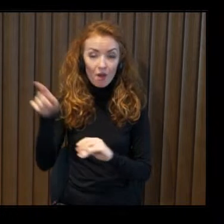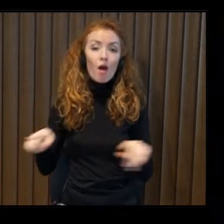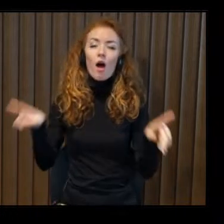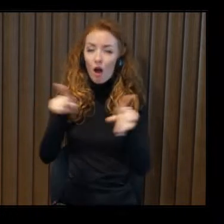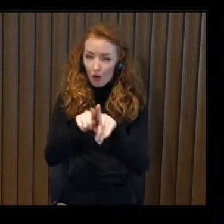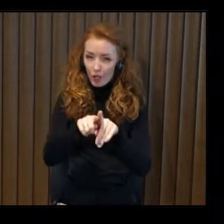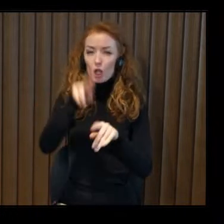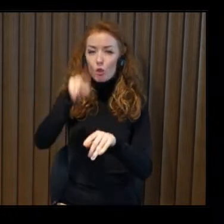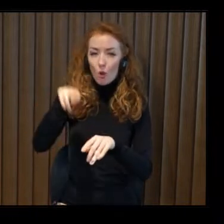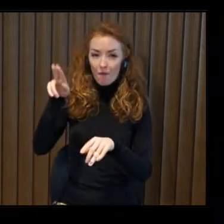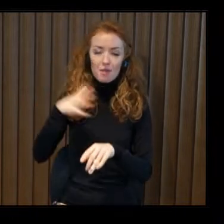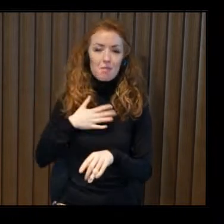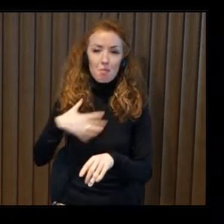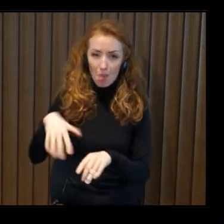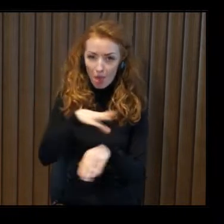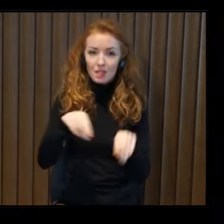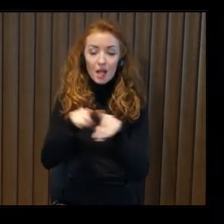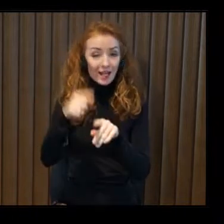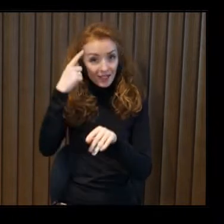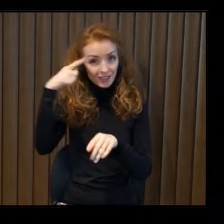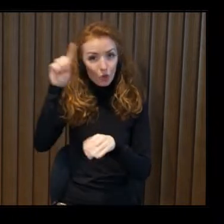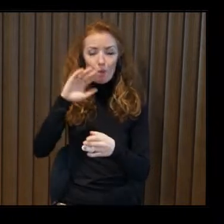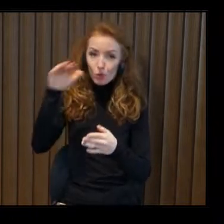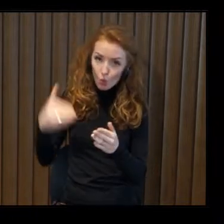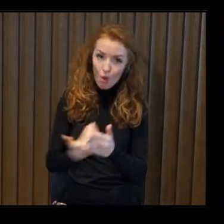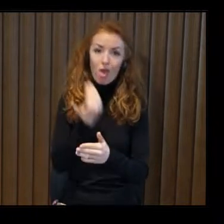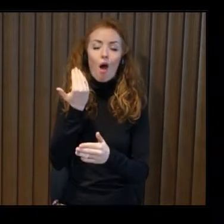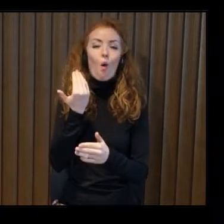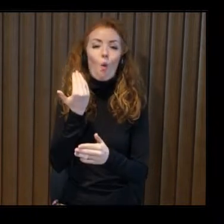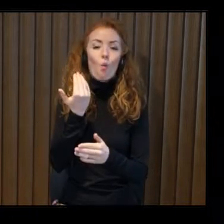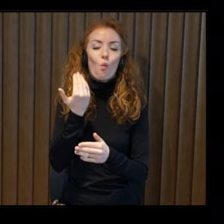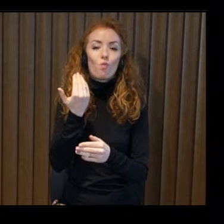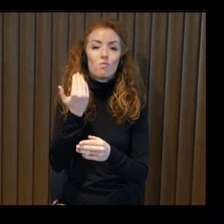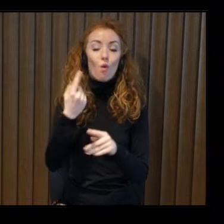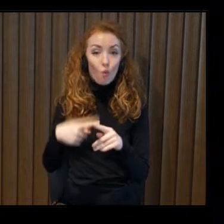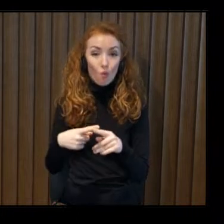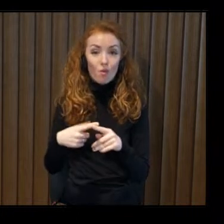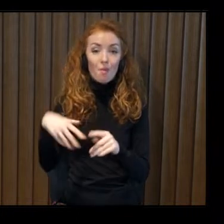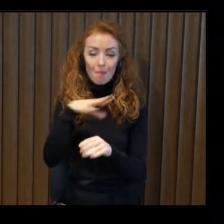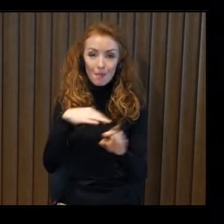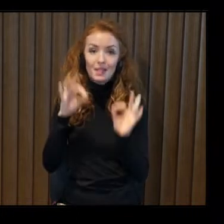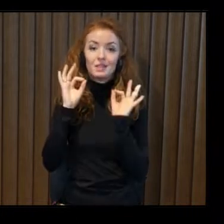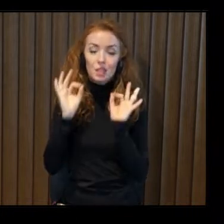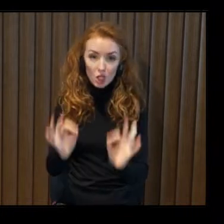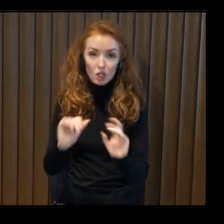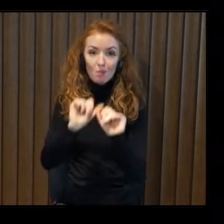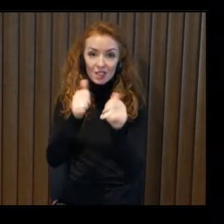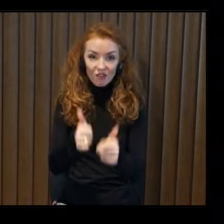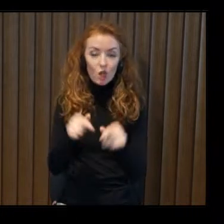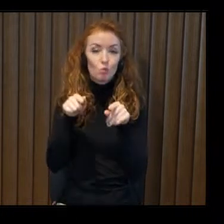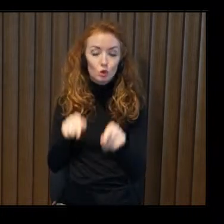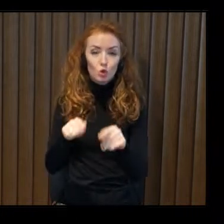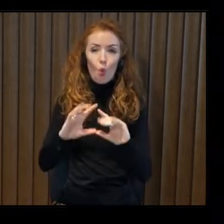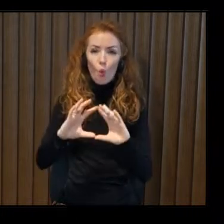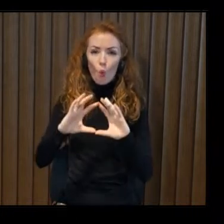it somewhat. And so what we've done is we've really located universal design into this way of approaching and